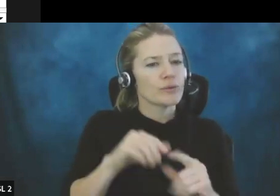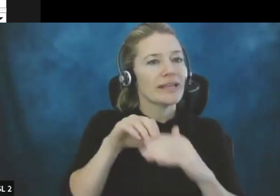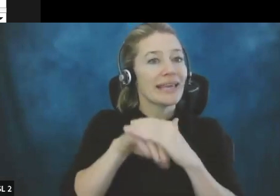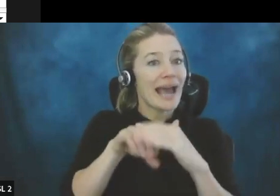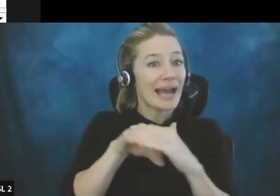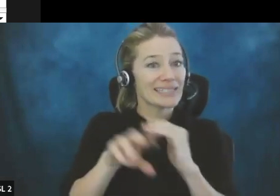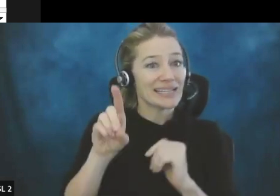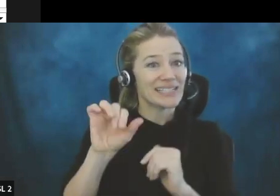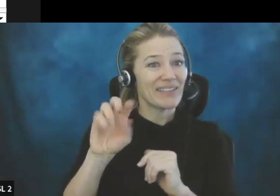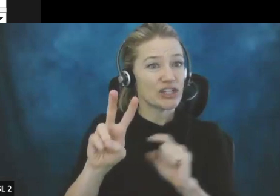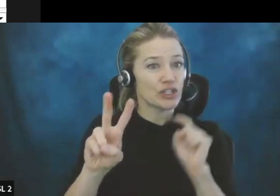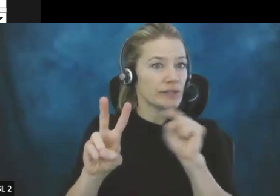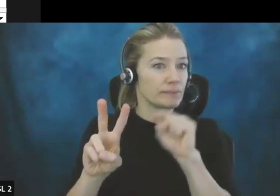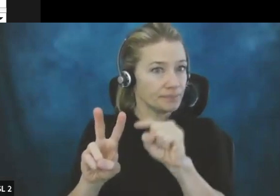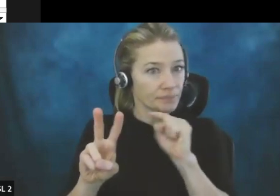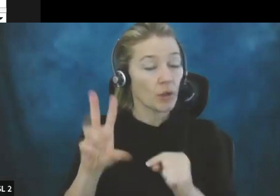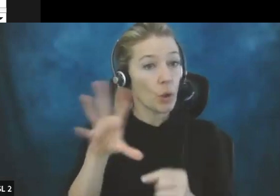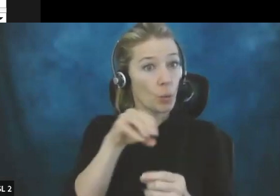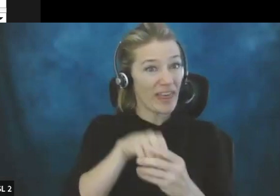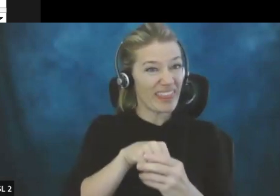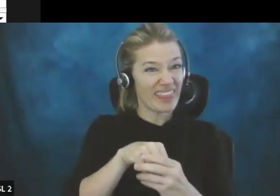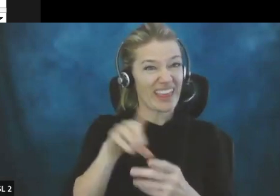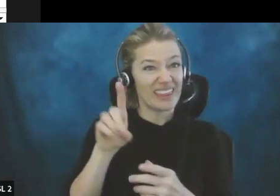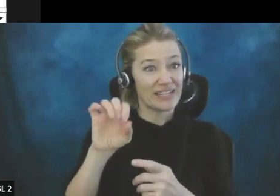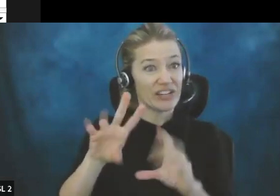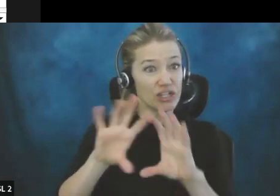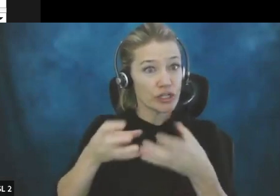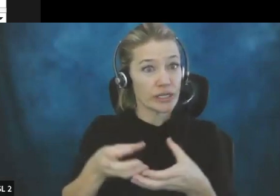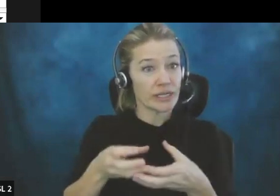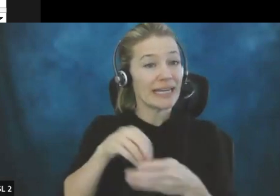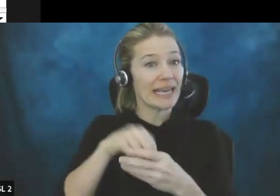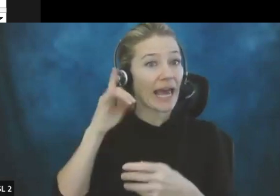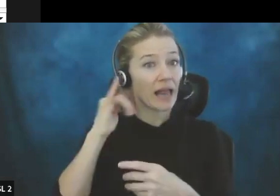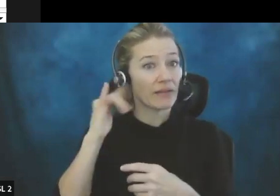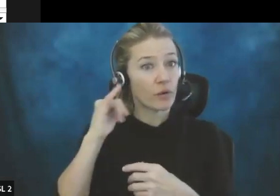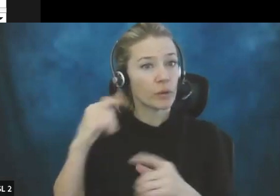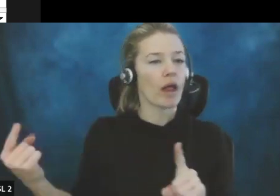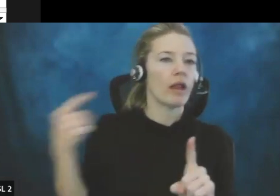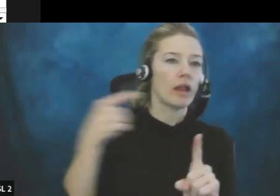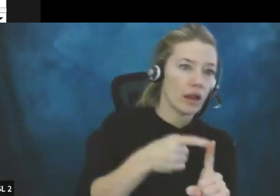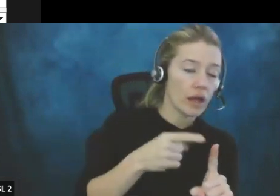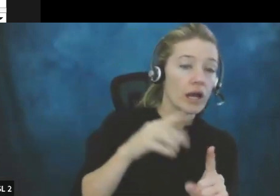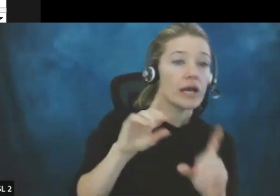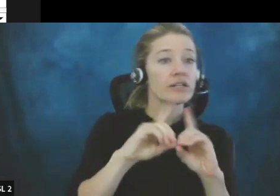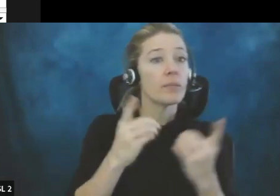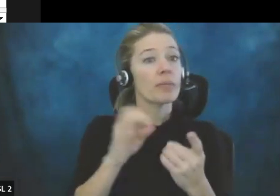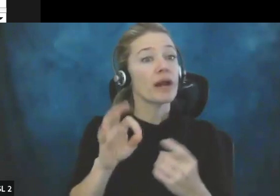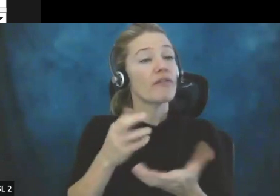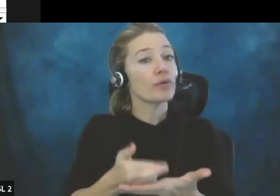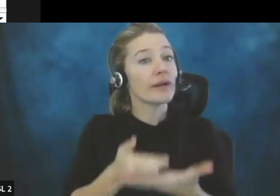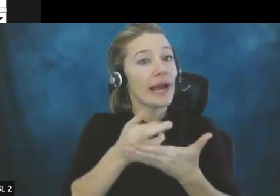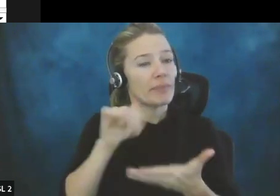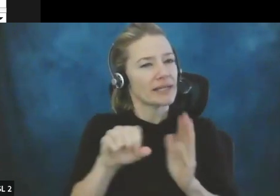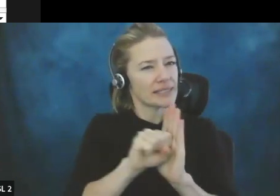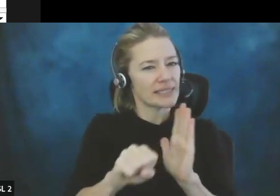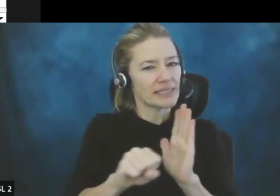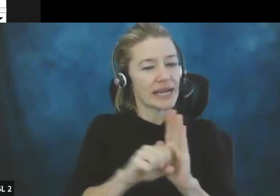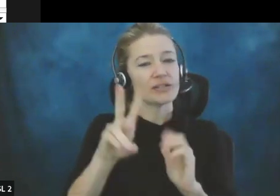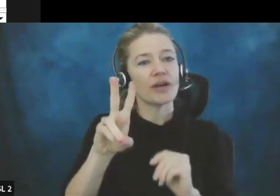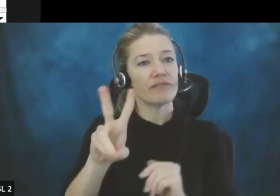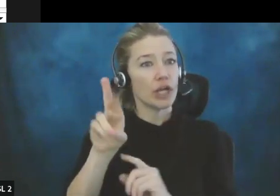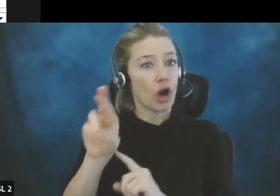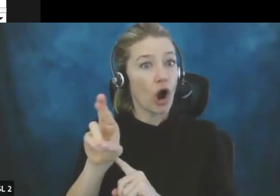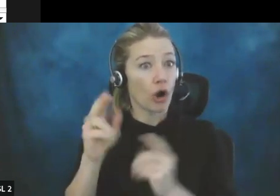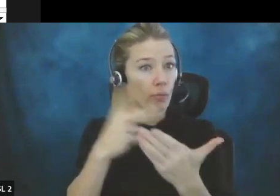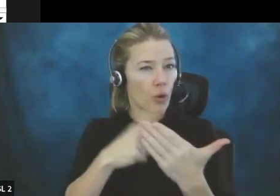Living and Community Access Division. So within this division in California, well, let me start by saying the Department of Rehab is